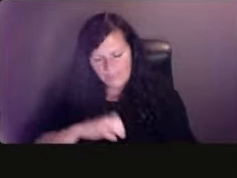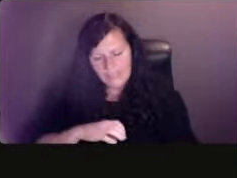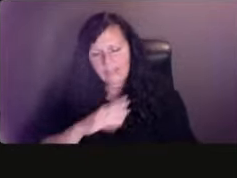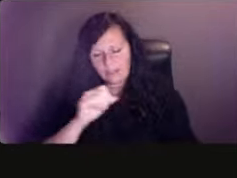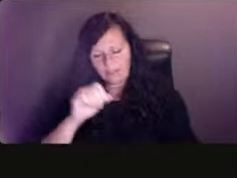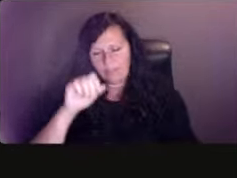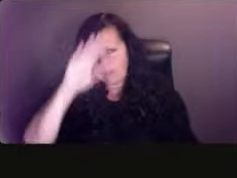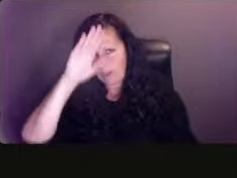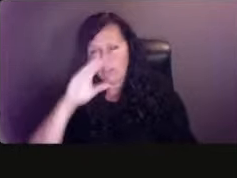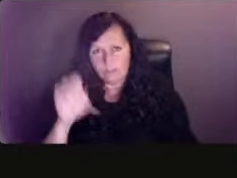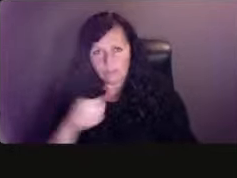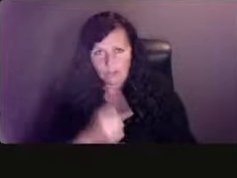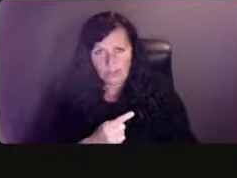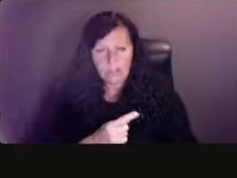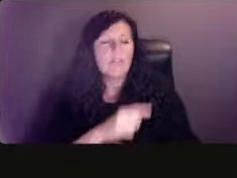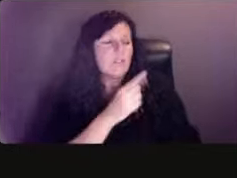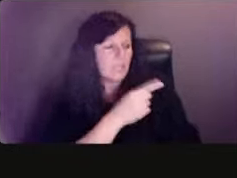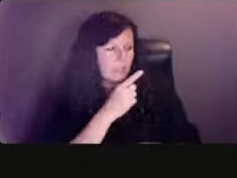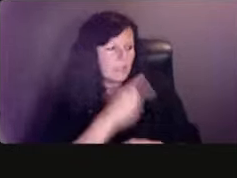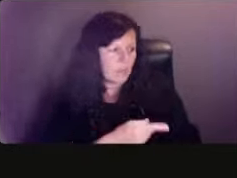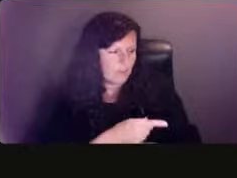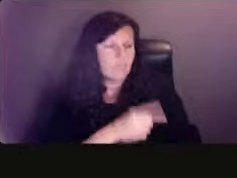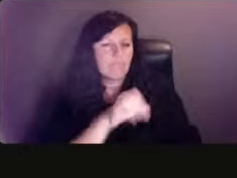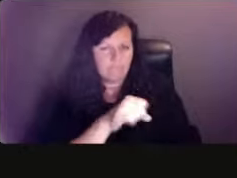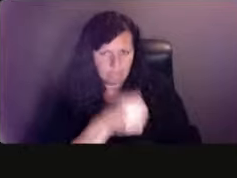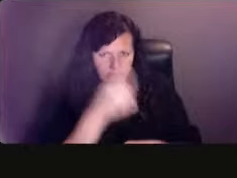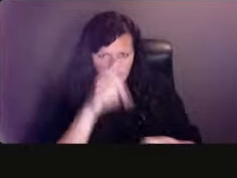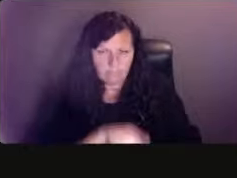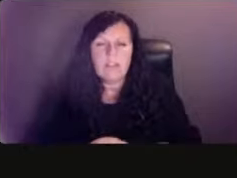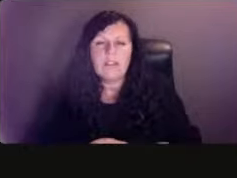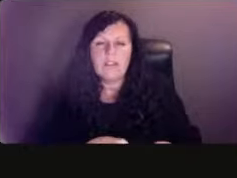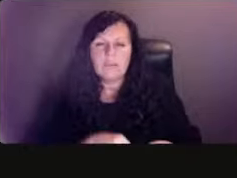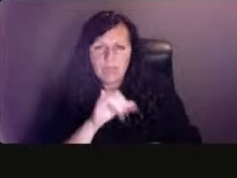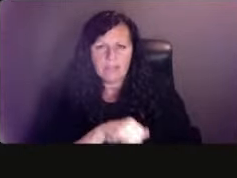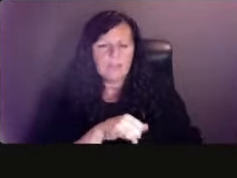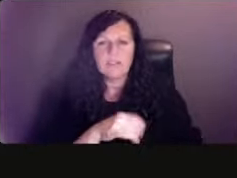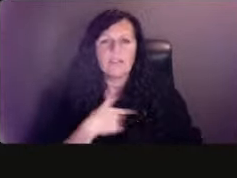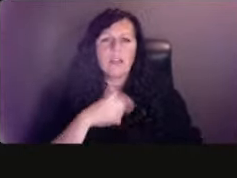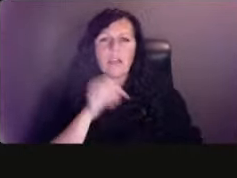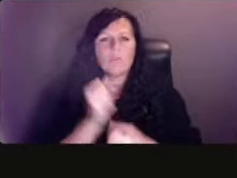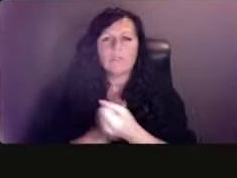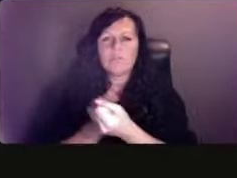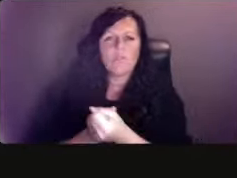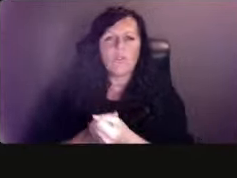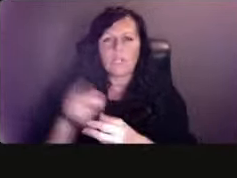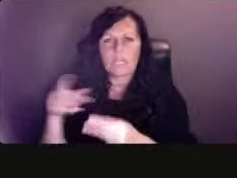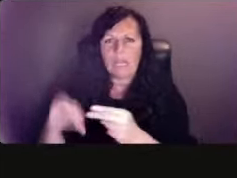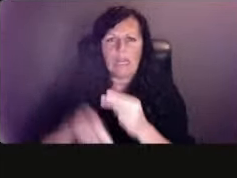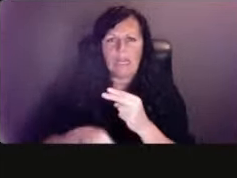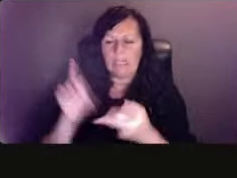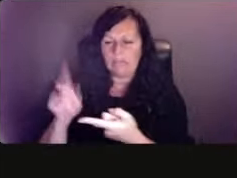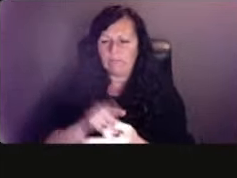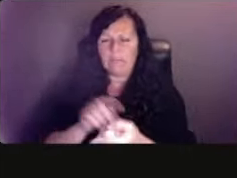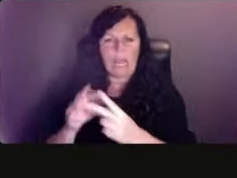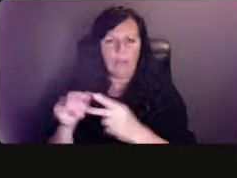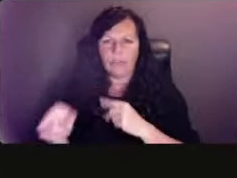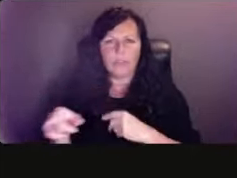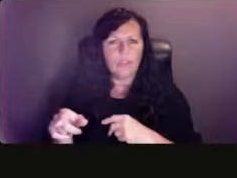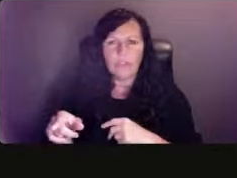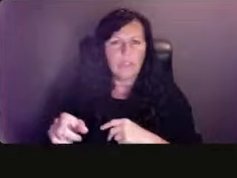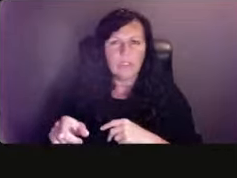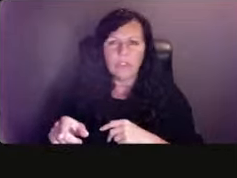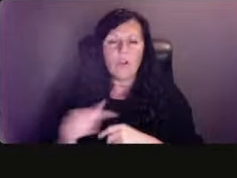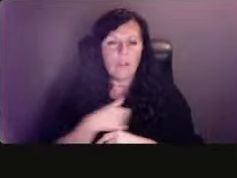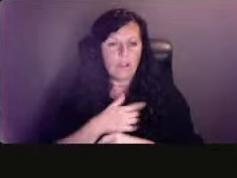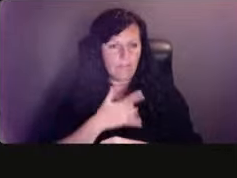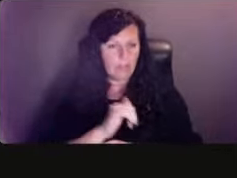clarifying. Yes, absolutely. I don't support, cutting those. I think it's wise the way that you guys have structured this in